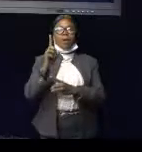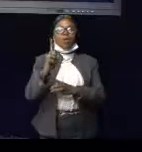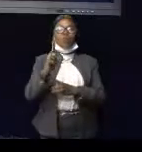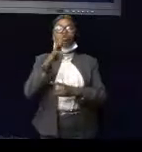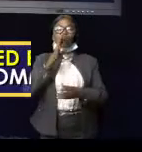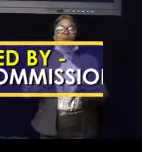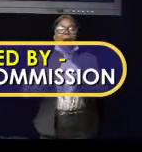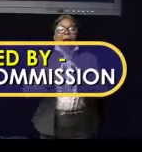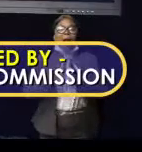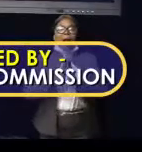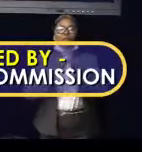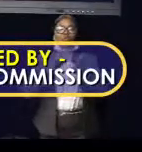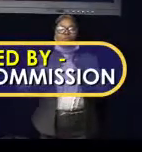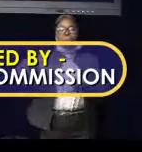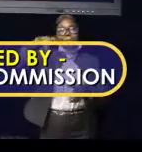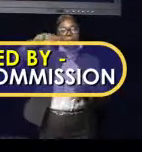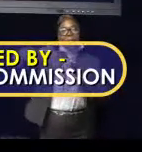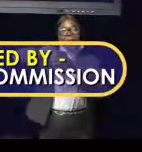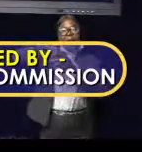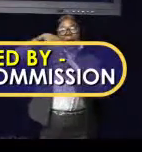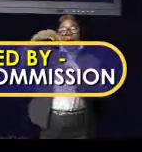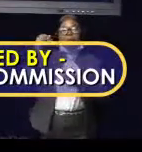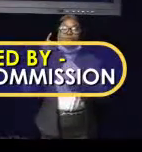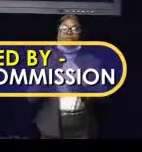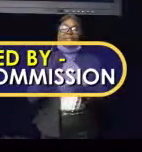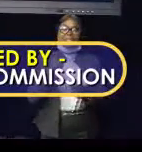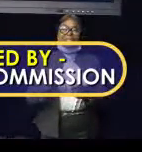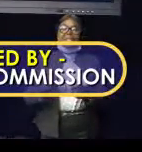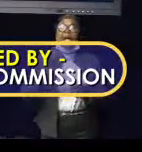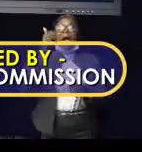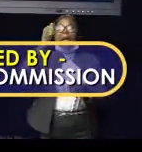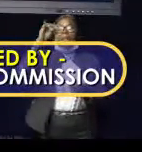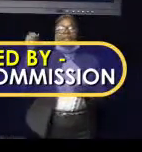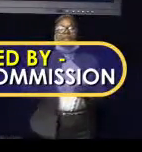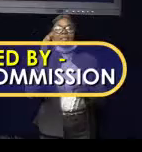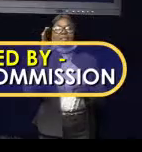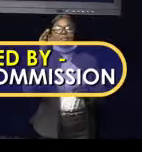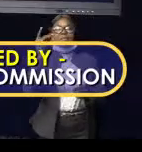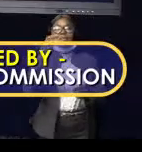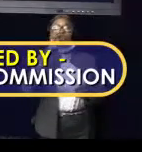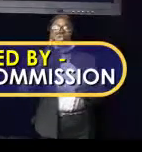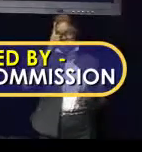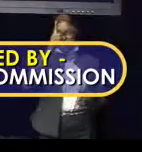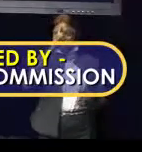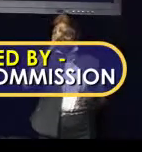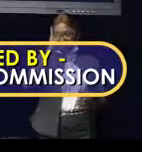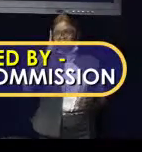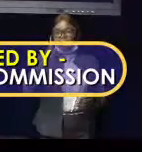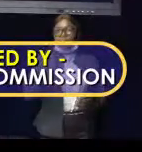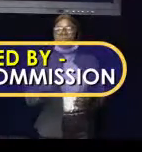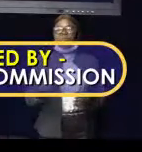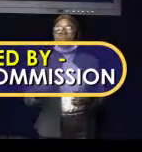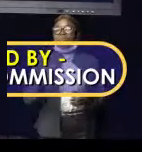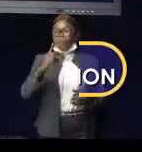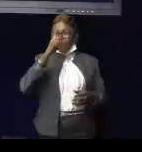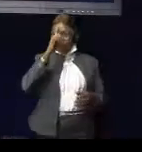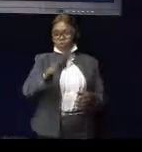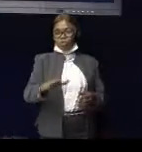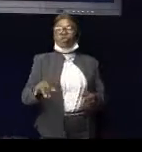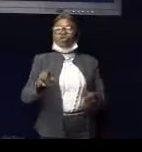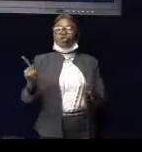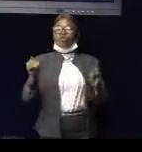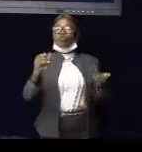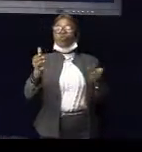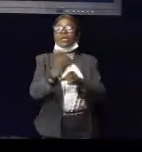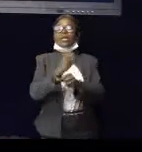You were asked to pick out the adjectives in each of the given sentences. Brilliant children. Did